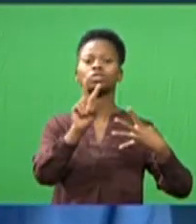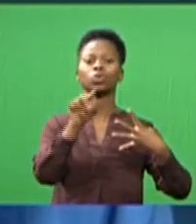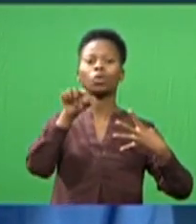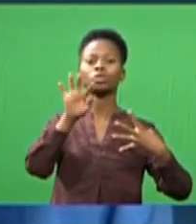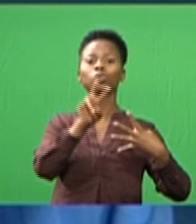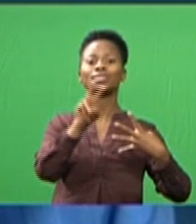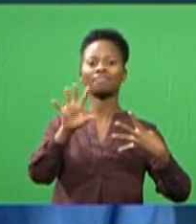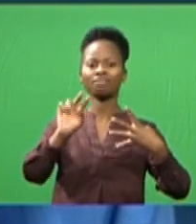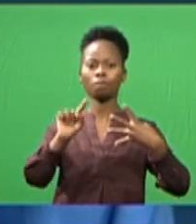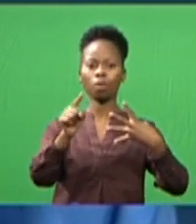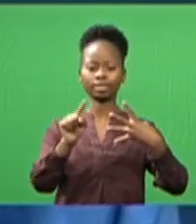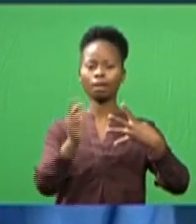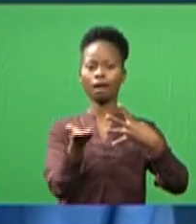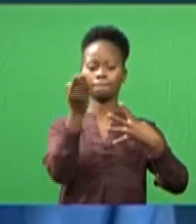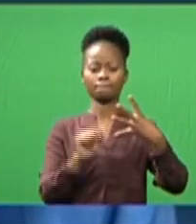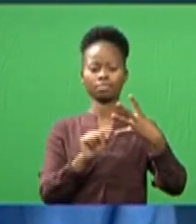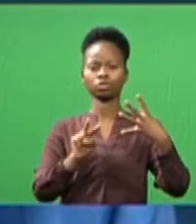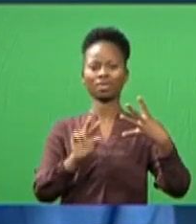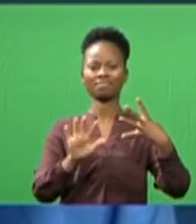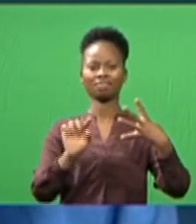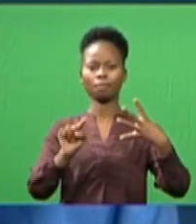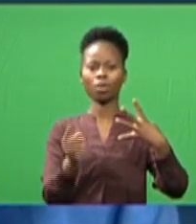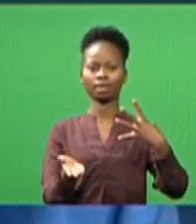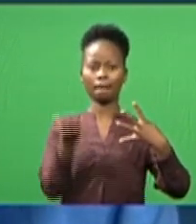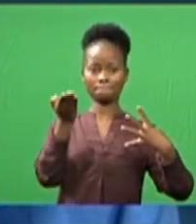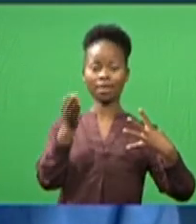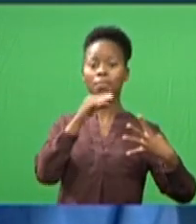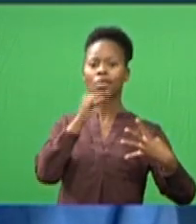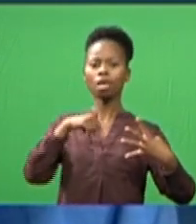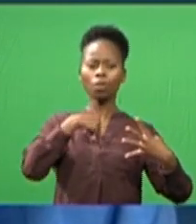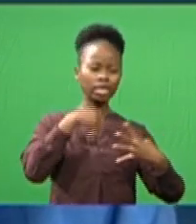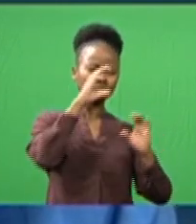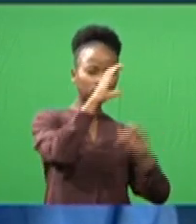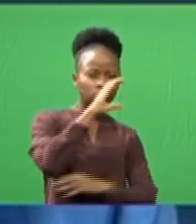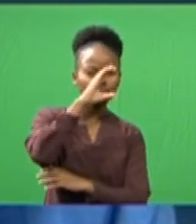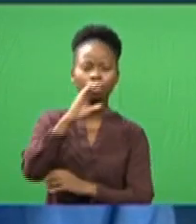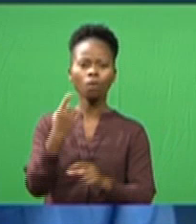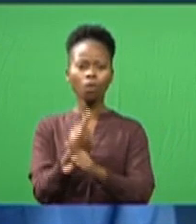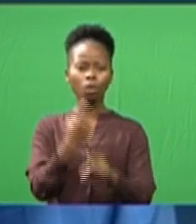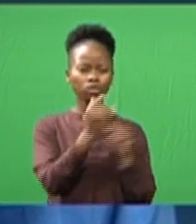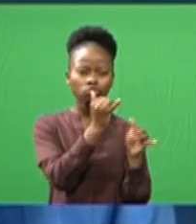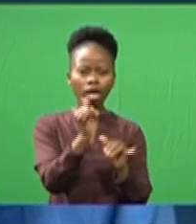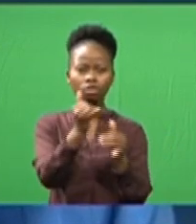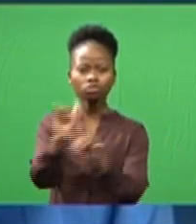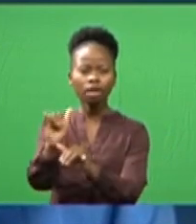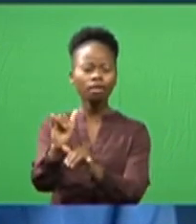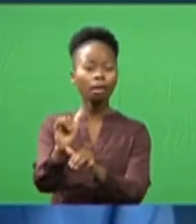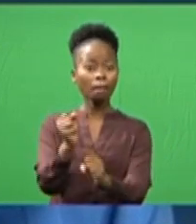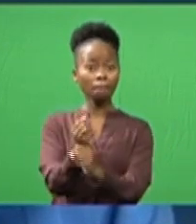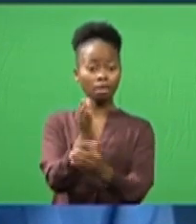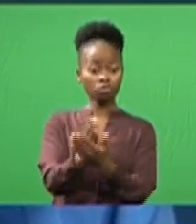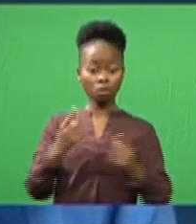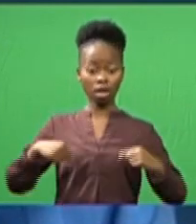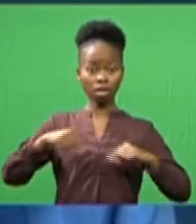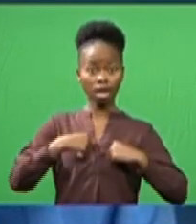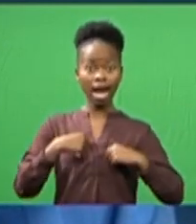Monetary policy continues to be accommodative, keeping financial conditions supportive of credit demand as the